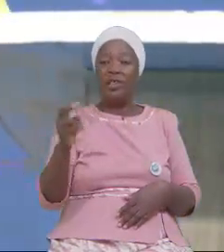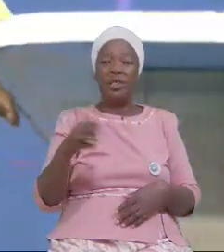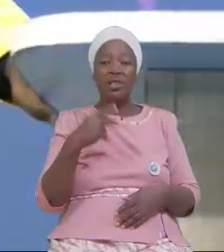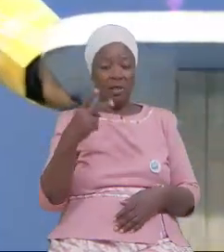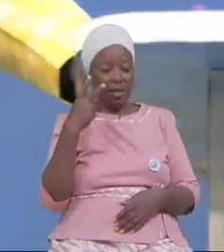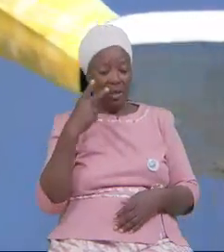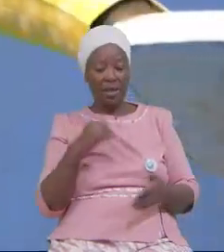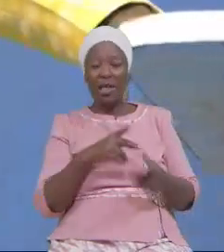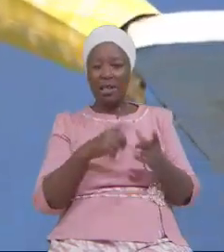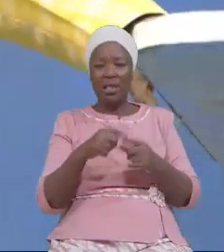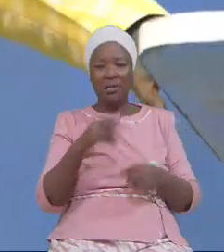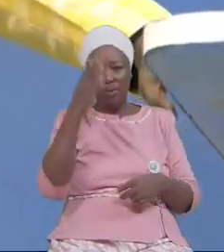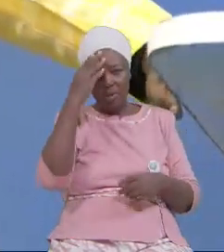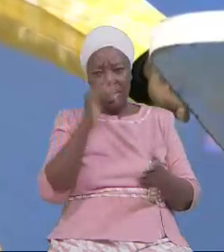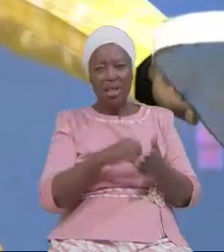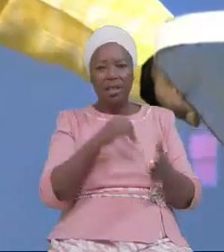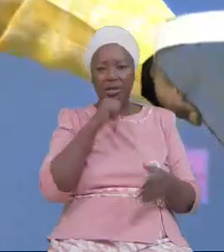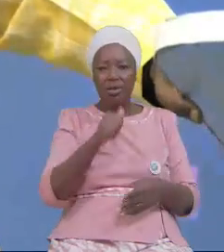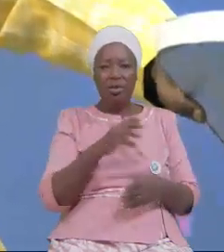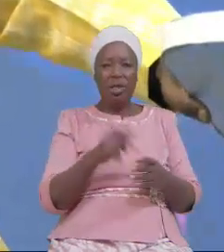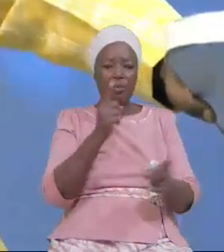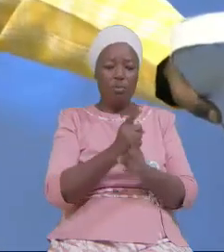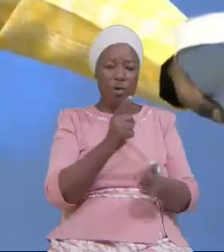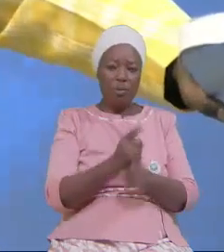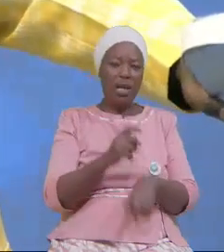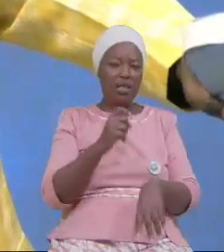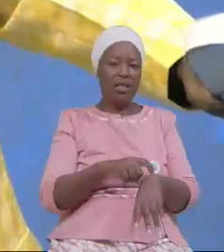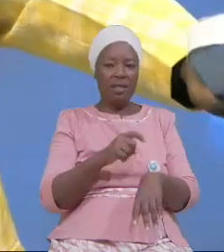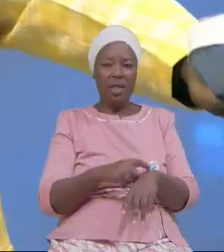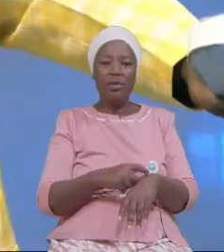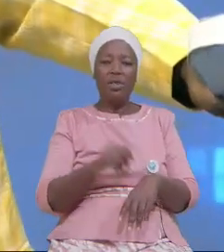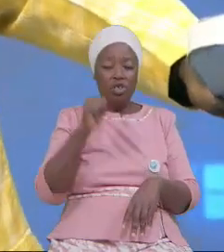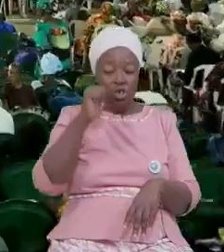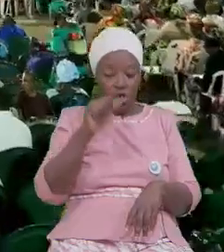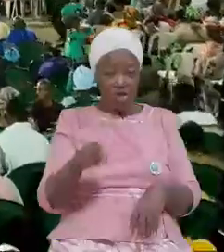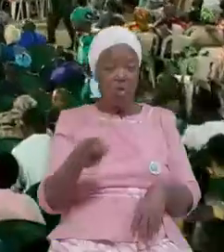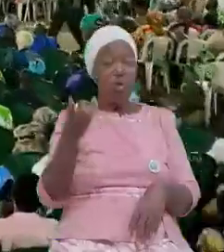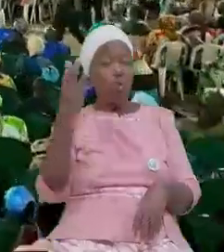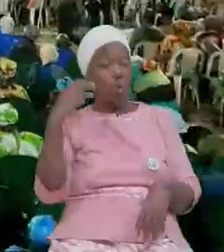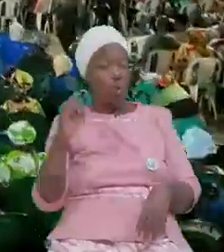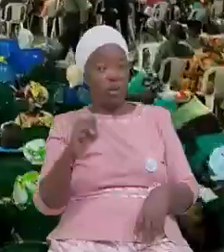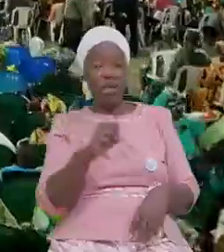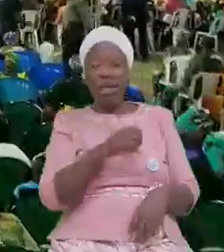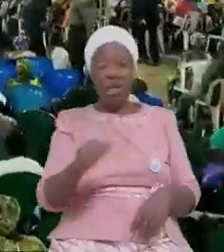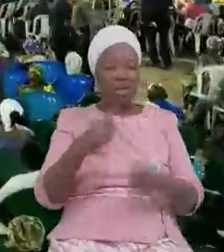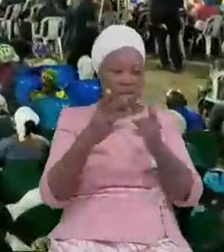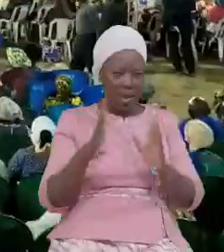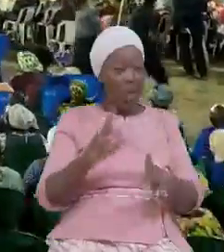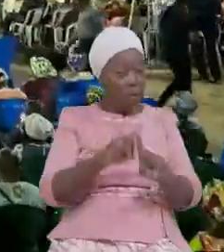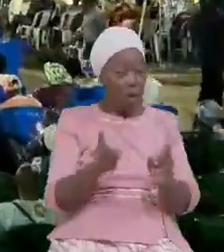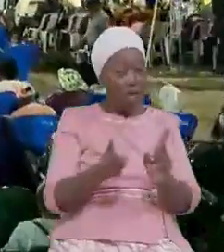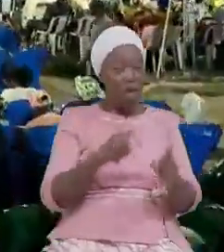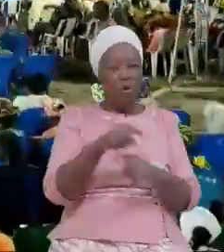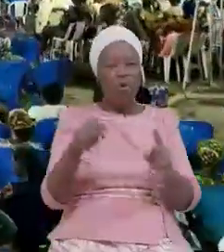not in the proper tense. She was a sinner. But when